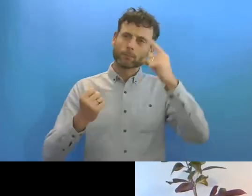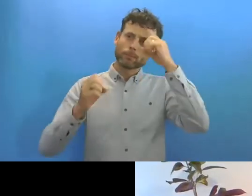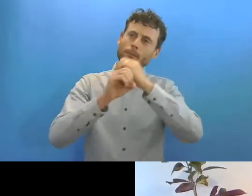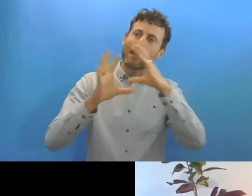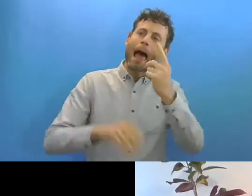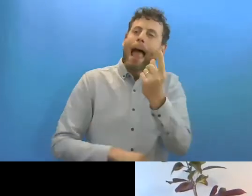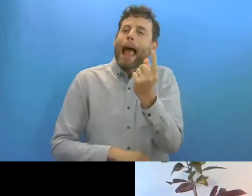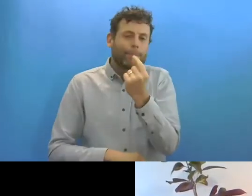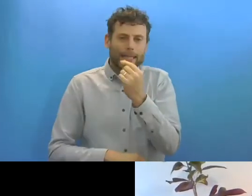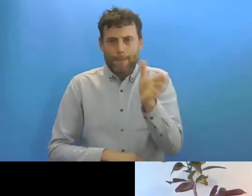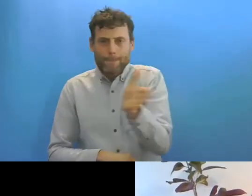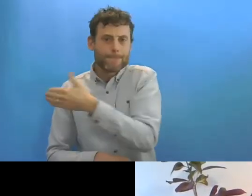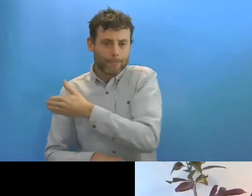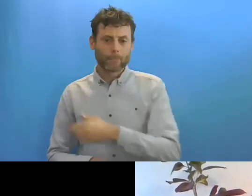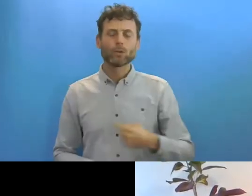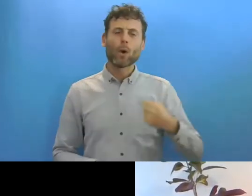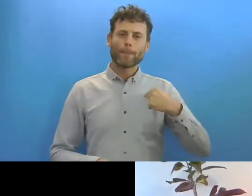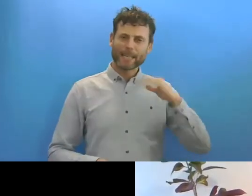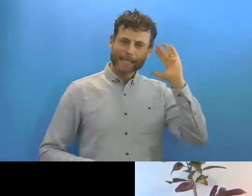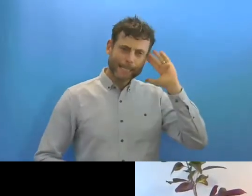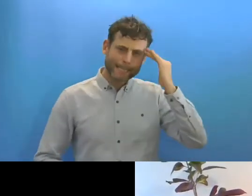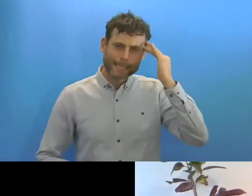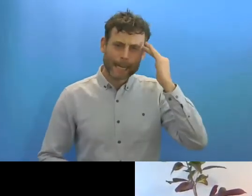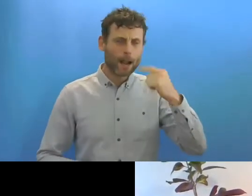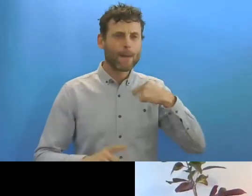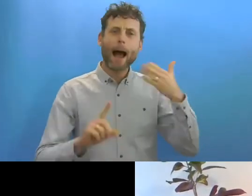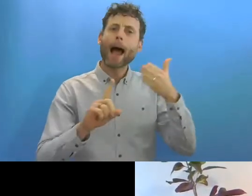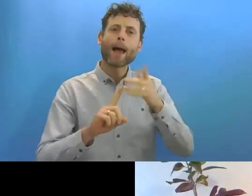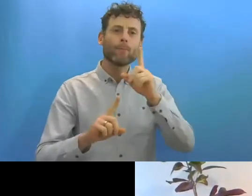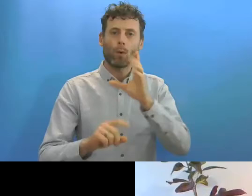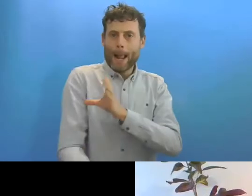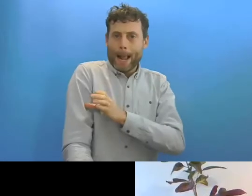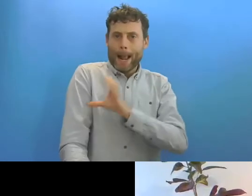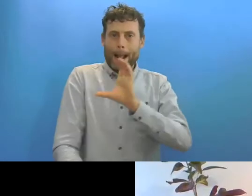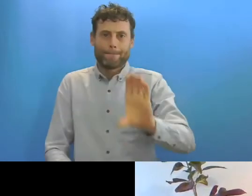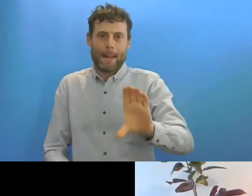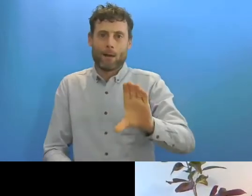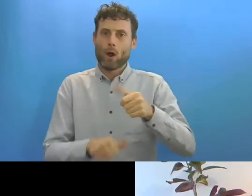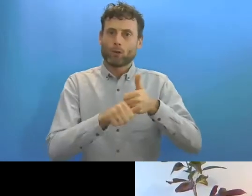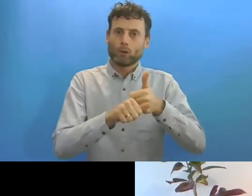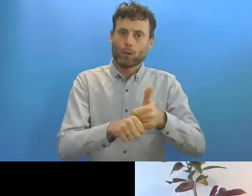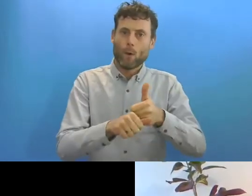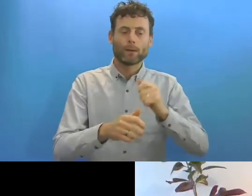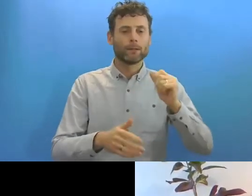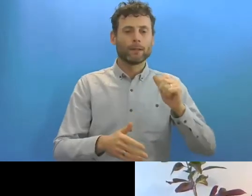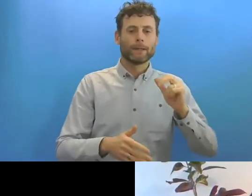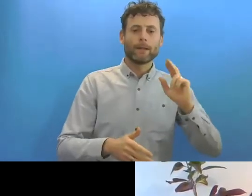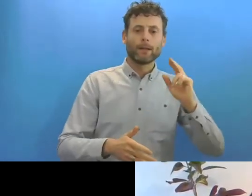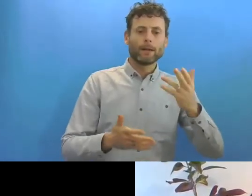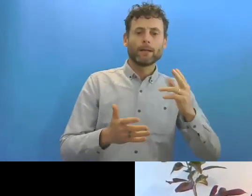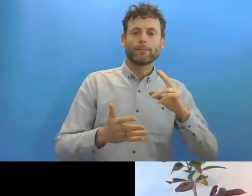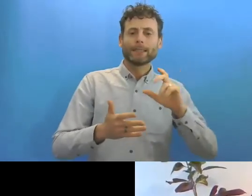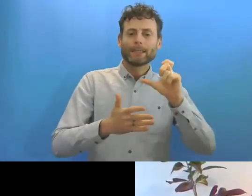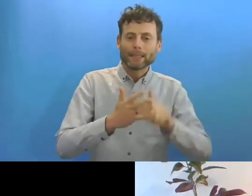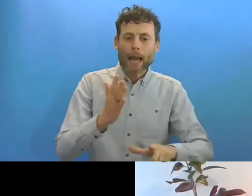The main drive behind my work is to empower and support disabled and deaf people working in all